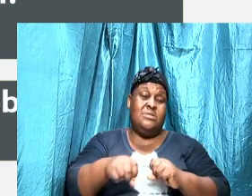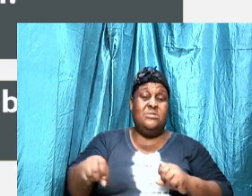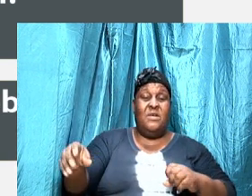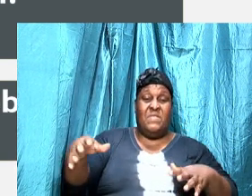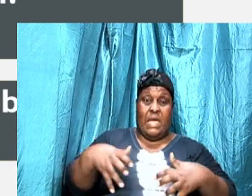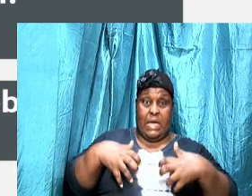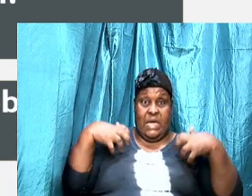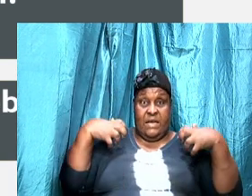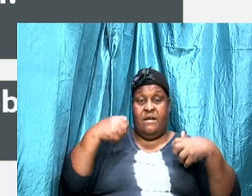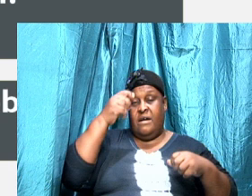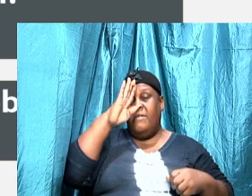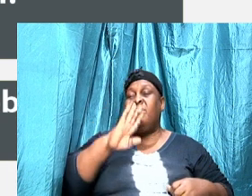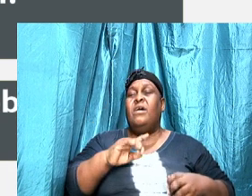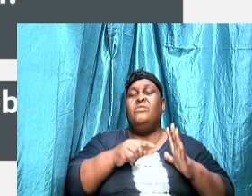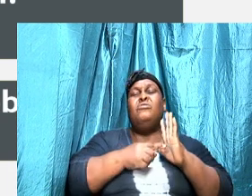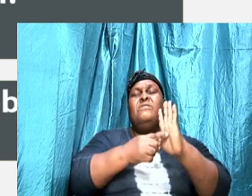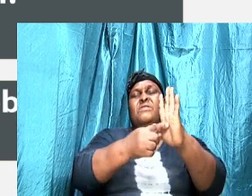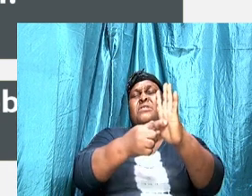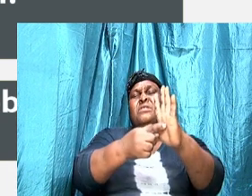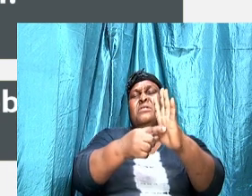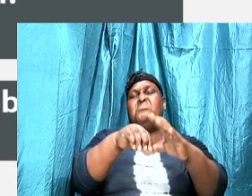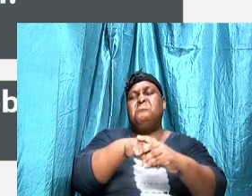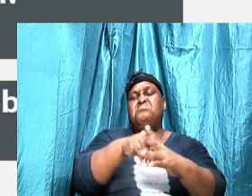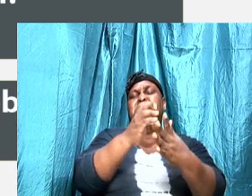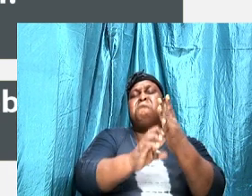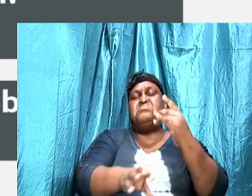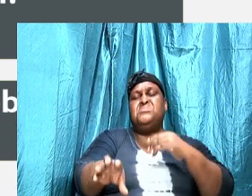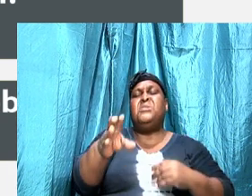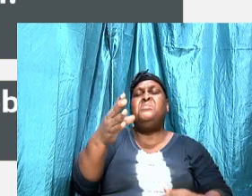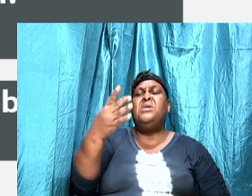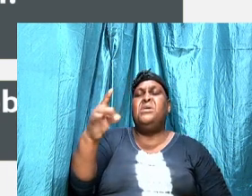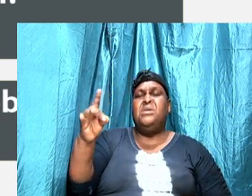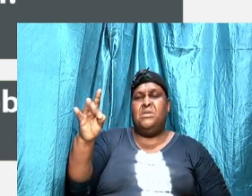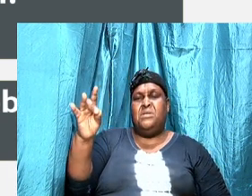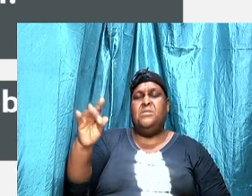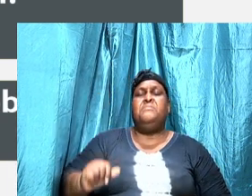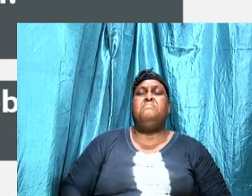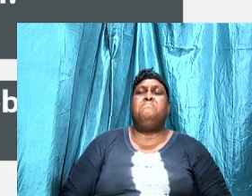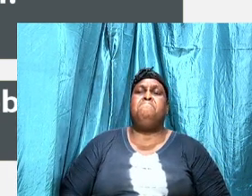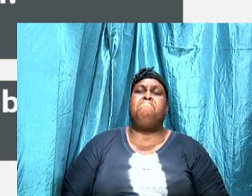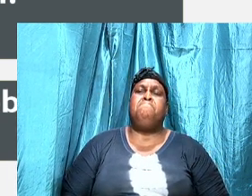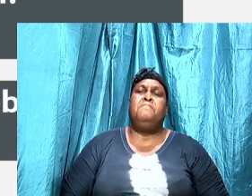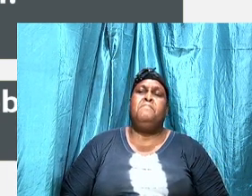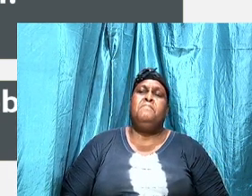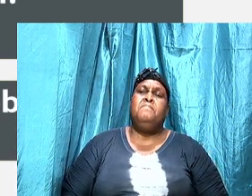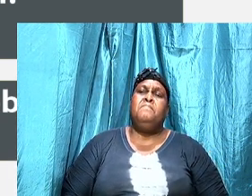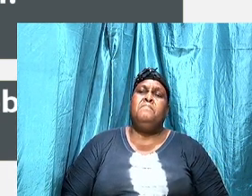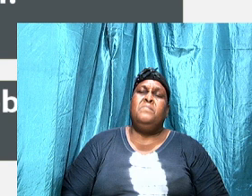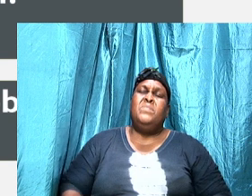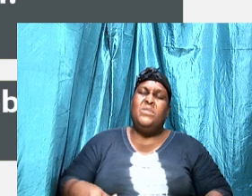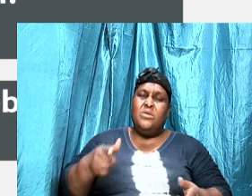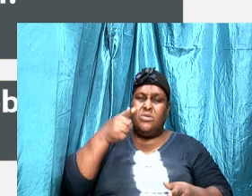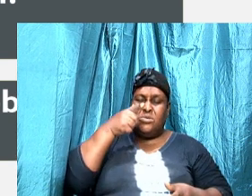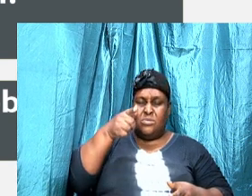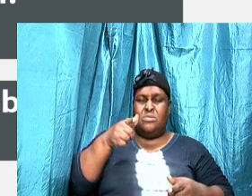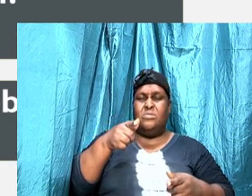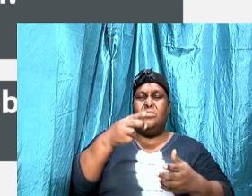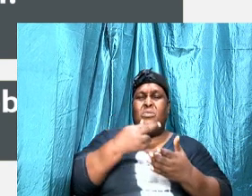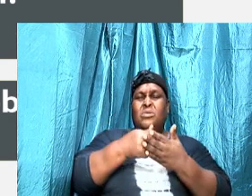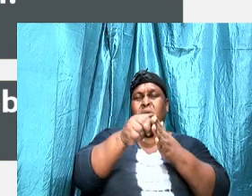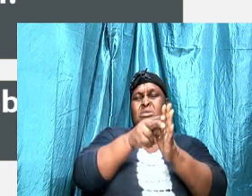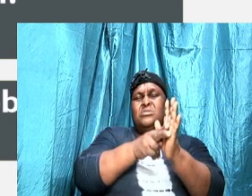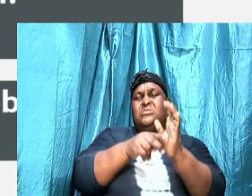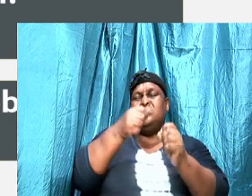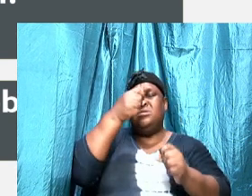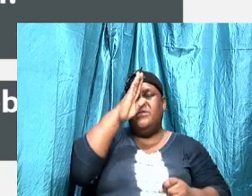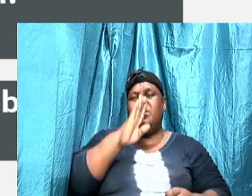being revealed in chapter 18. So let us look at in terms of the righteousness of God revealed. The gospel of